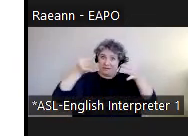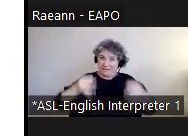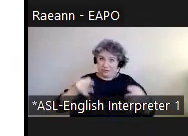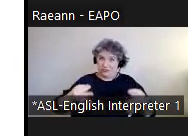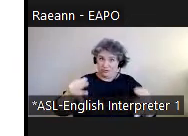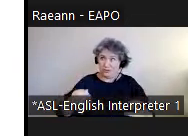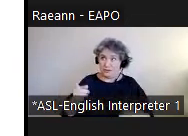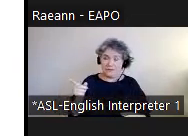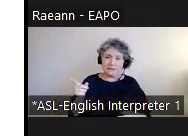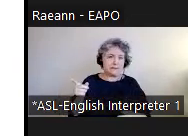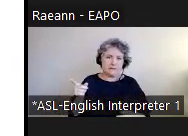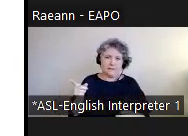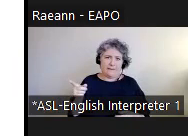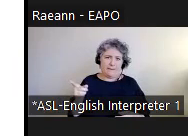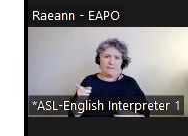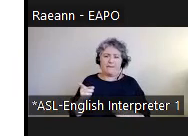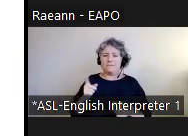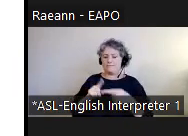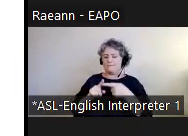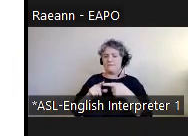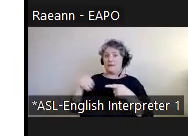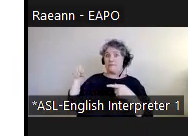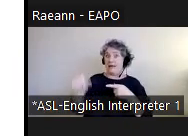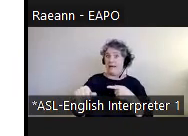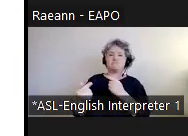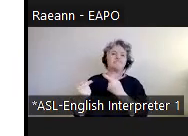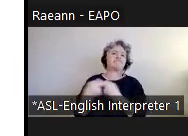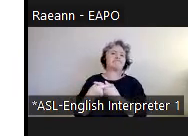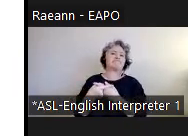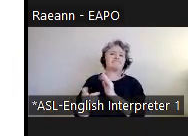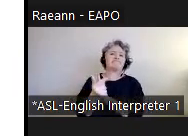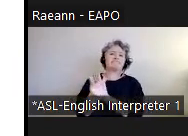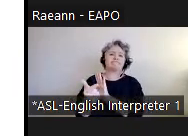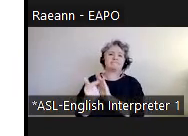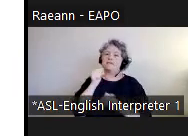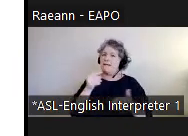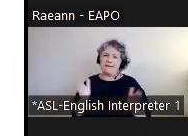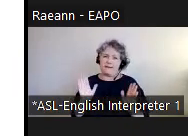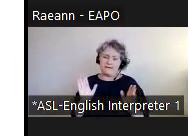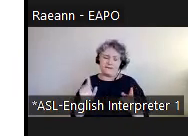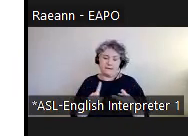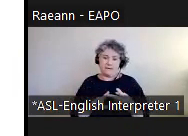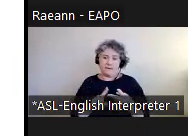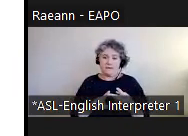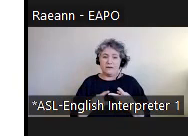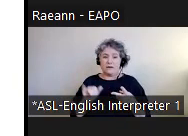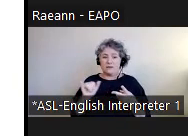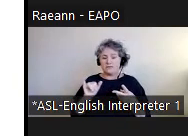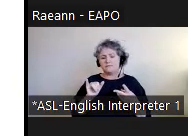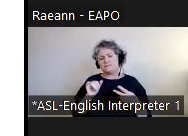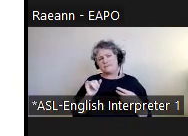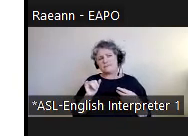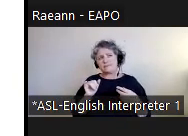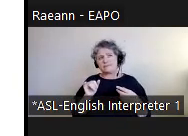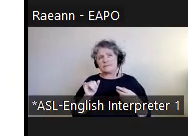maker. One, if you're paying them, then they don't qualify anyway to be your attorney. But 2, this is also an area where we